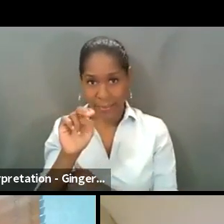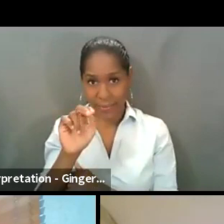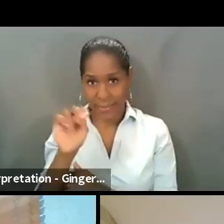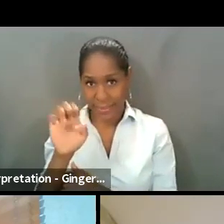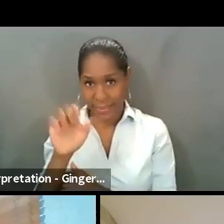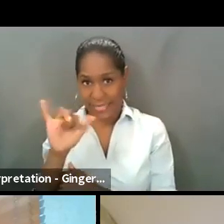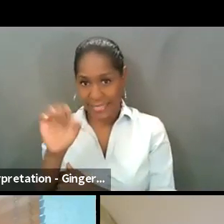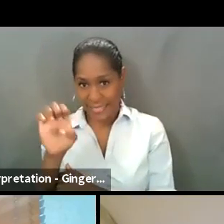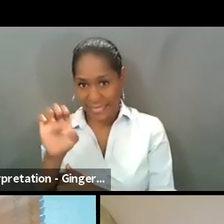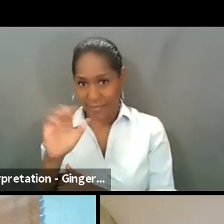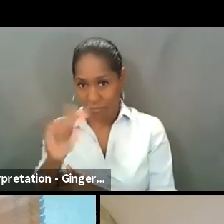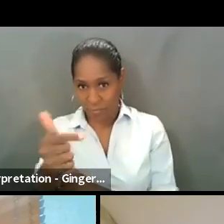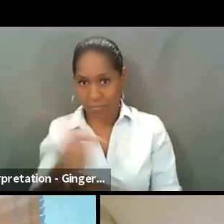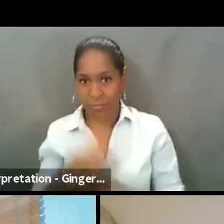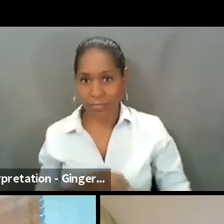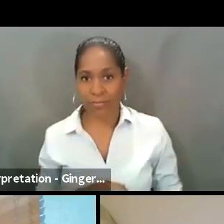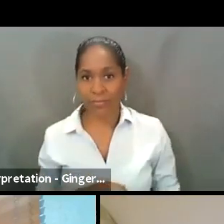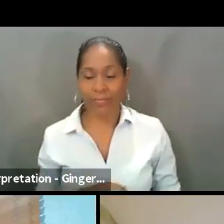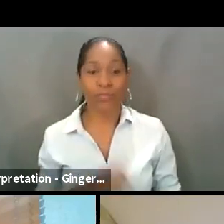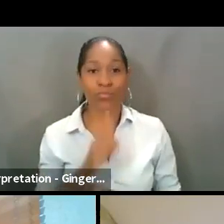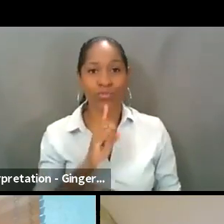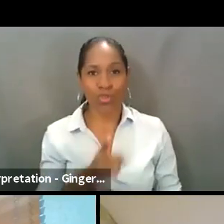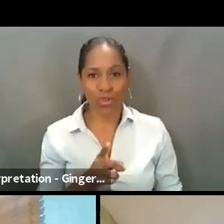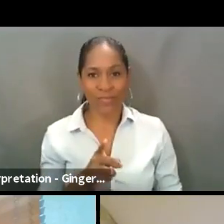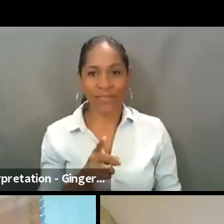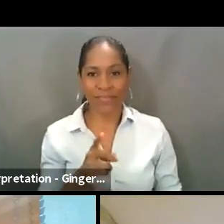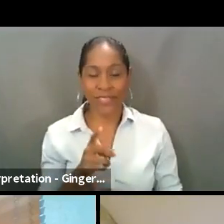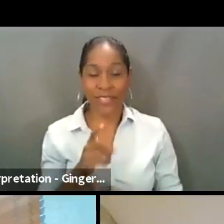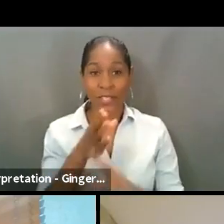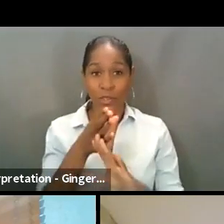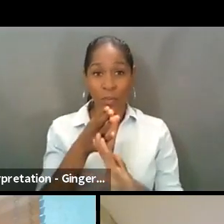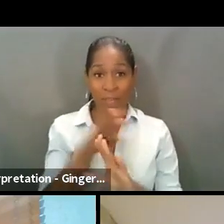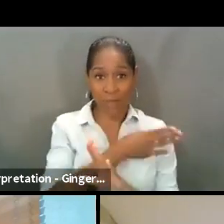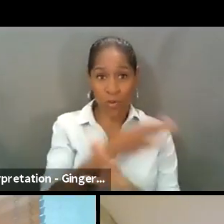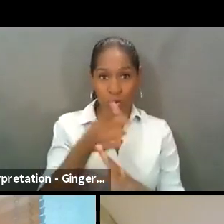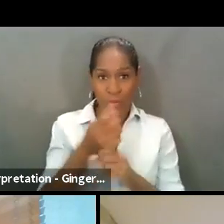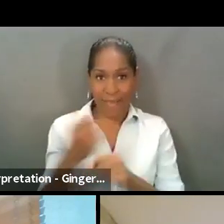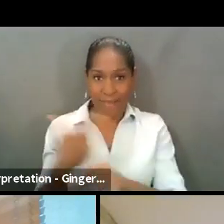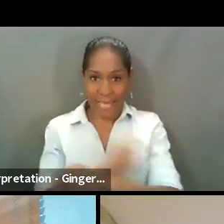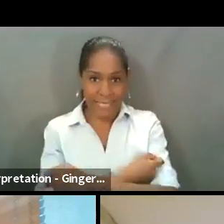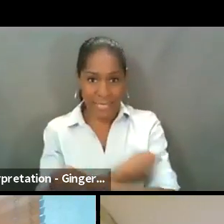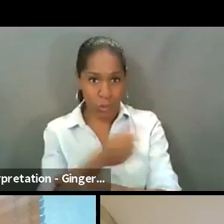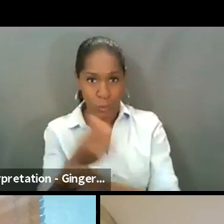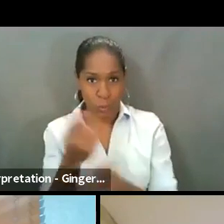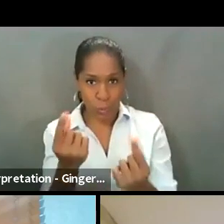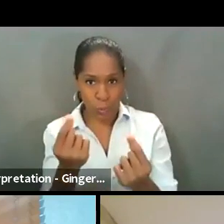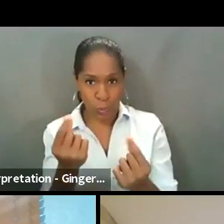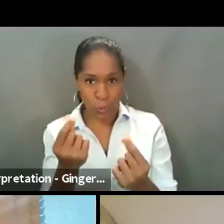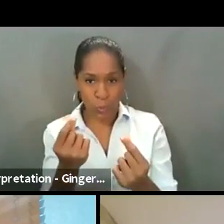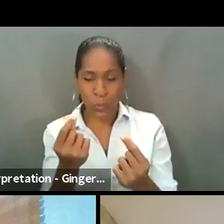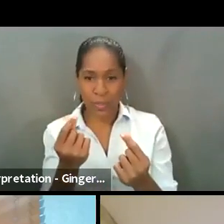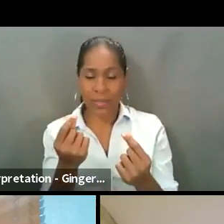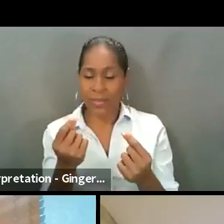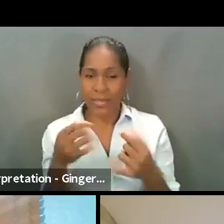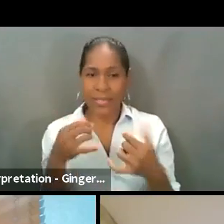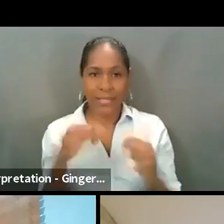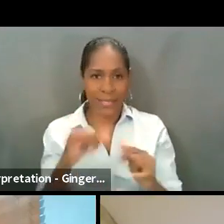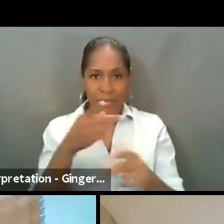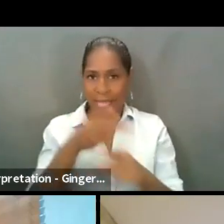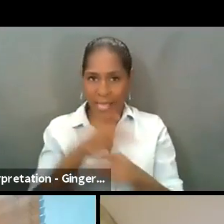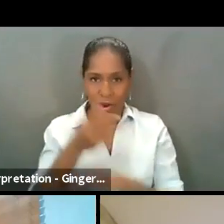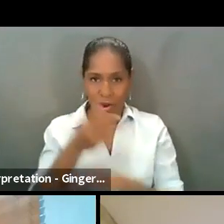Sure, yeah. So pre getting your vaccine, you still want to be taking care of